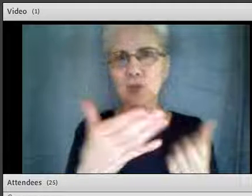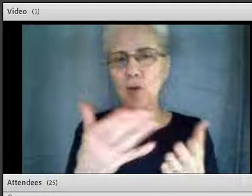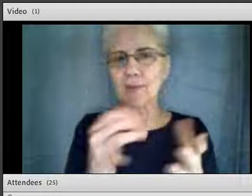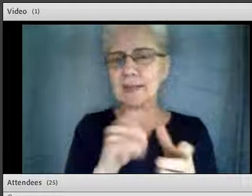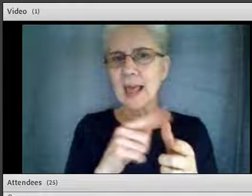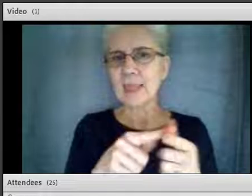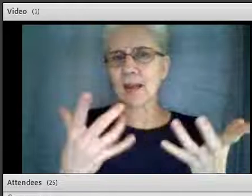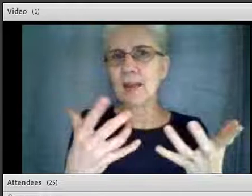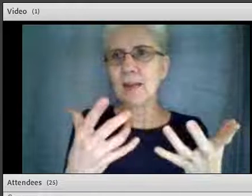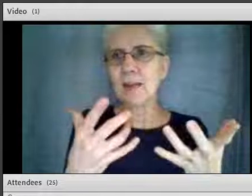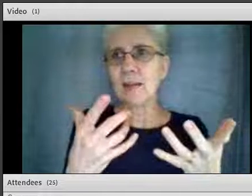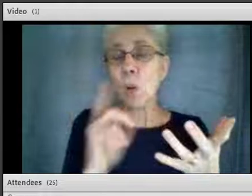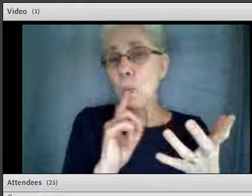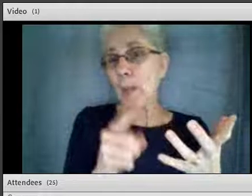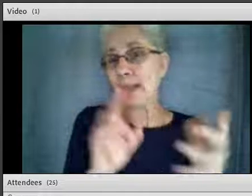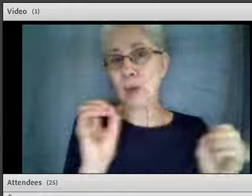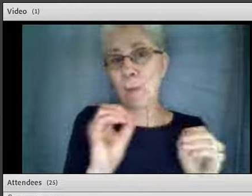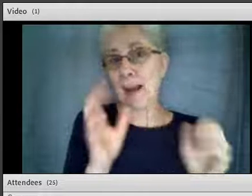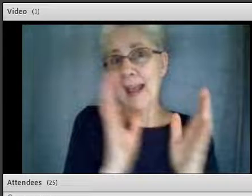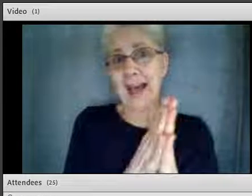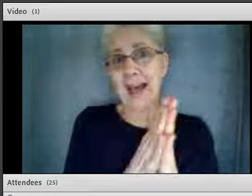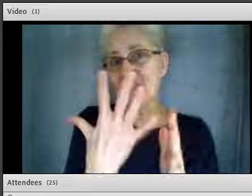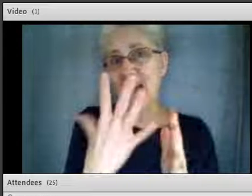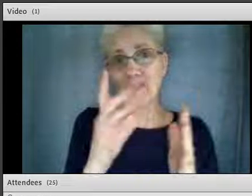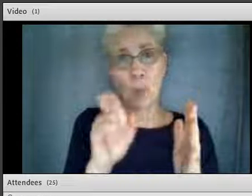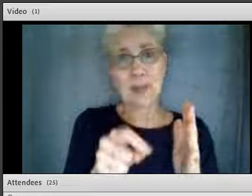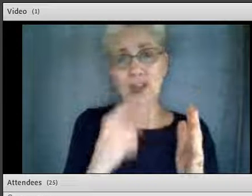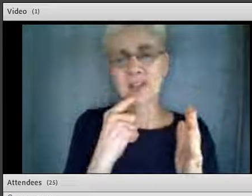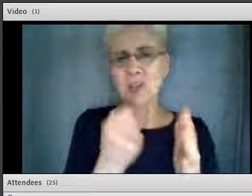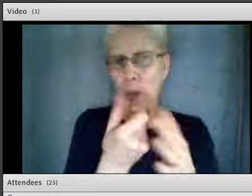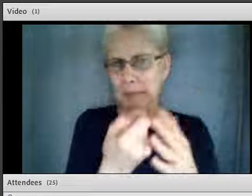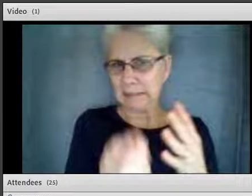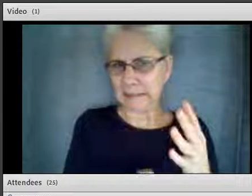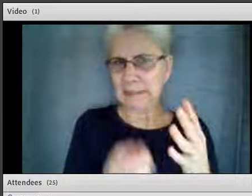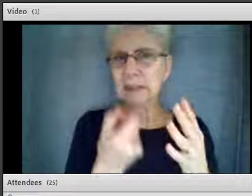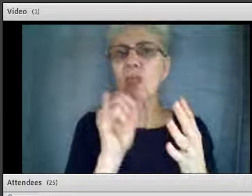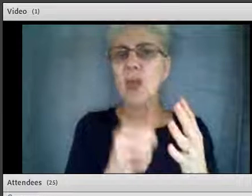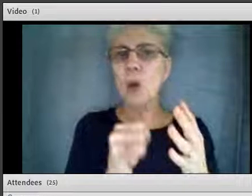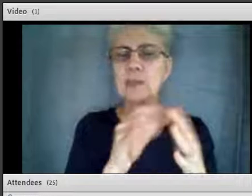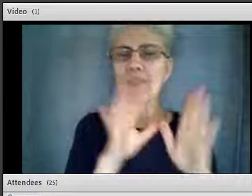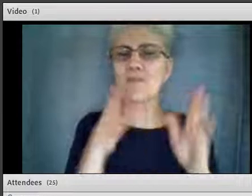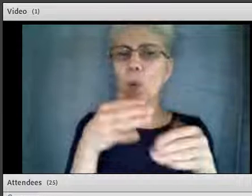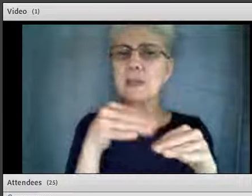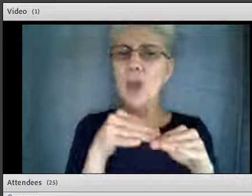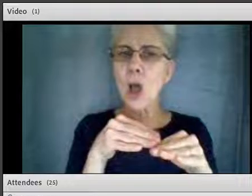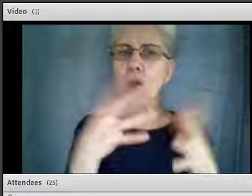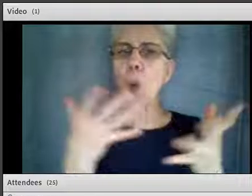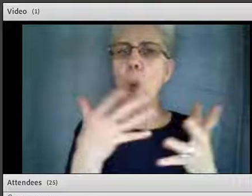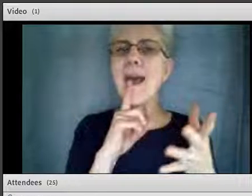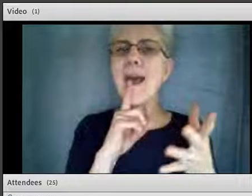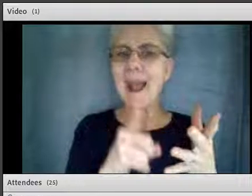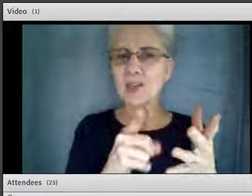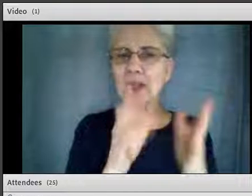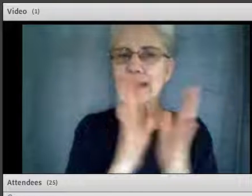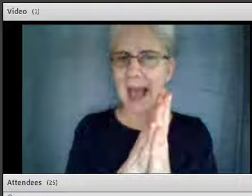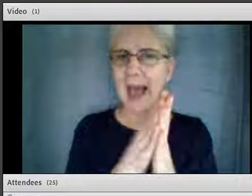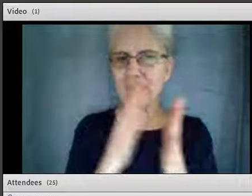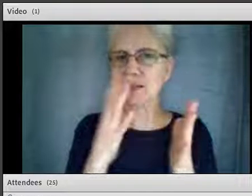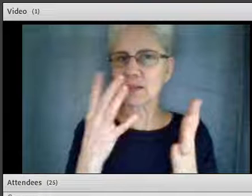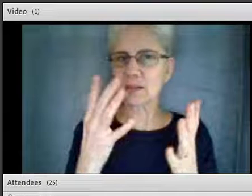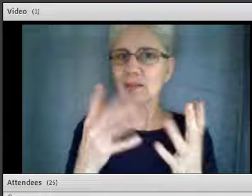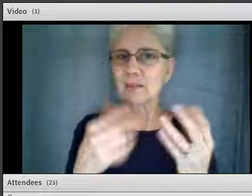5 of them. So get those off your page. Focus on what actually is there. And again,